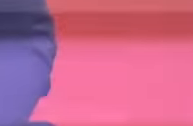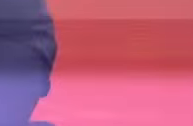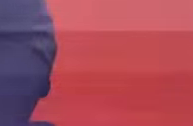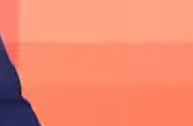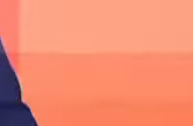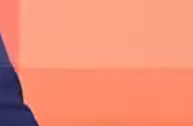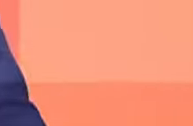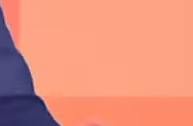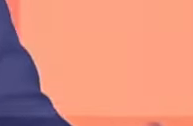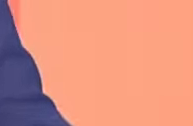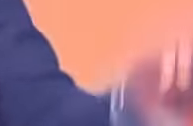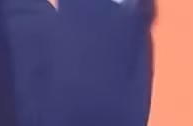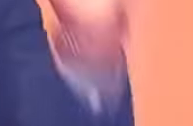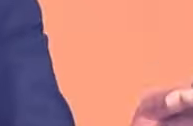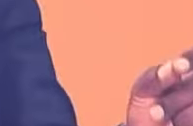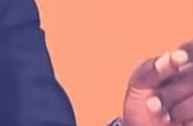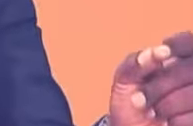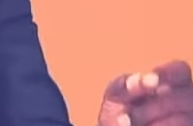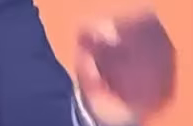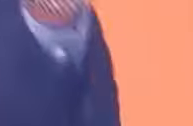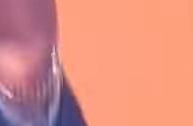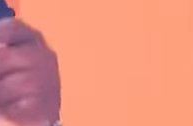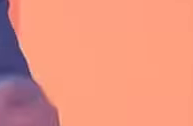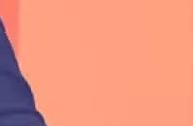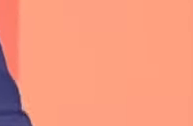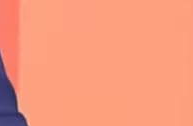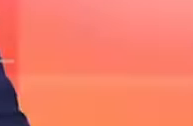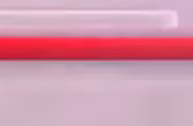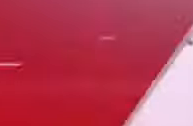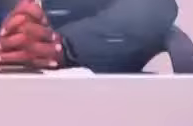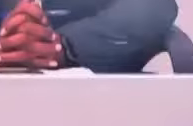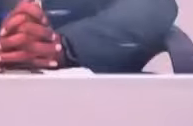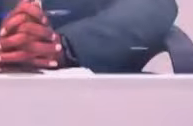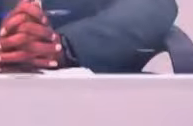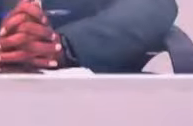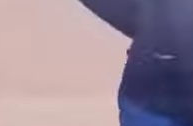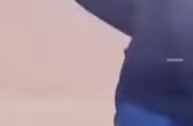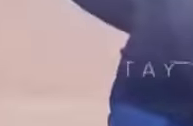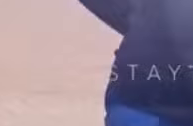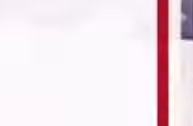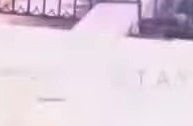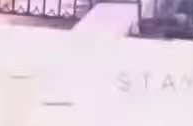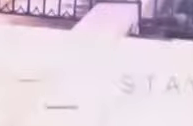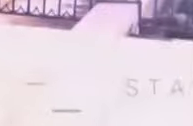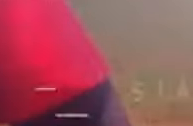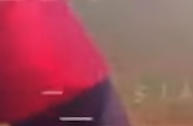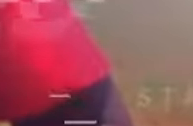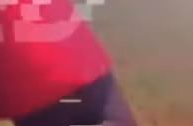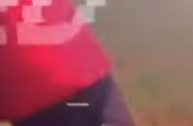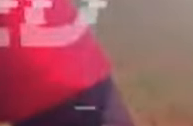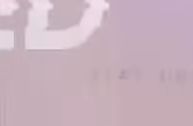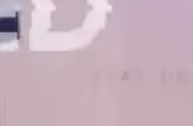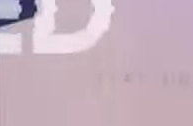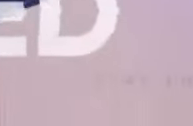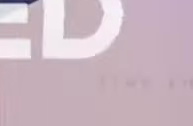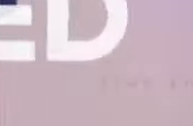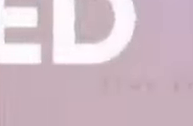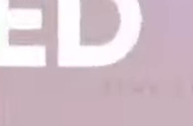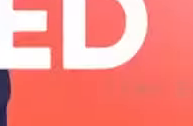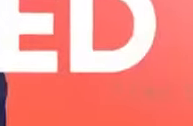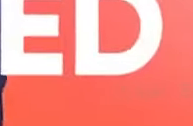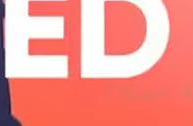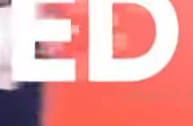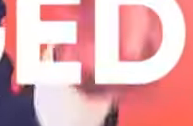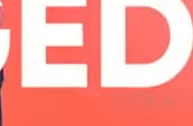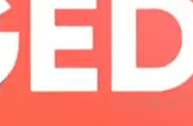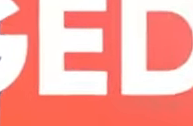system first. You have to do the impossible Yes. to make sure the message is home. Stay ahead, stay informed, stay